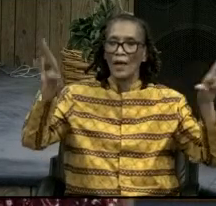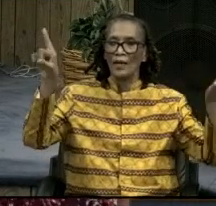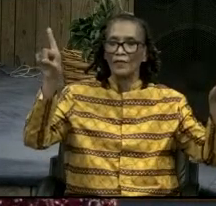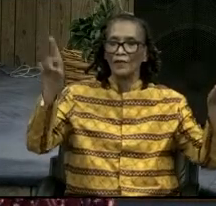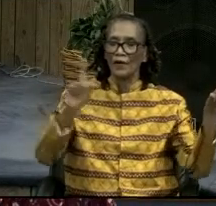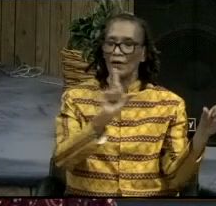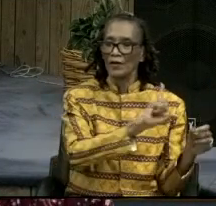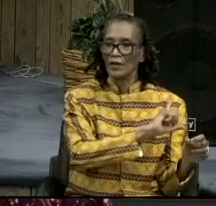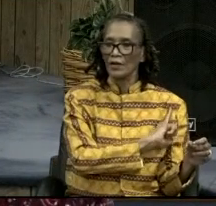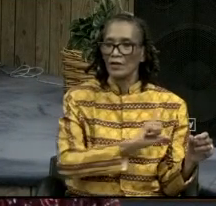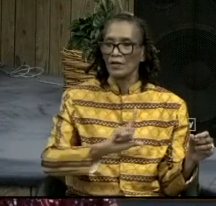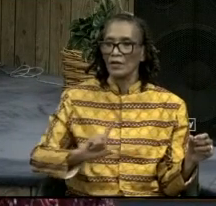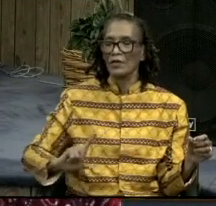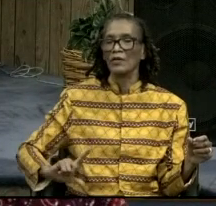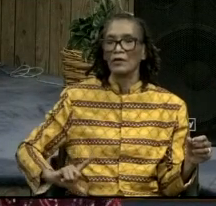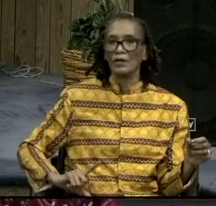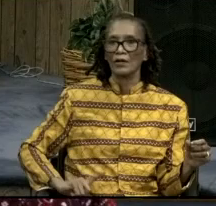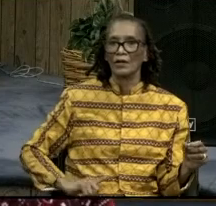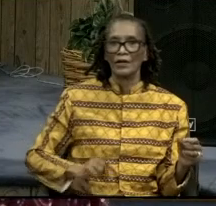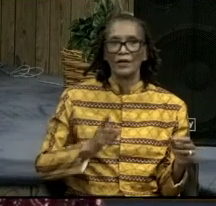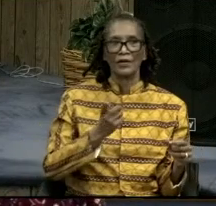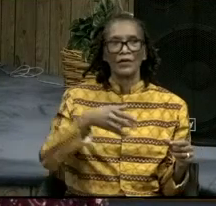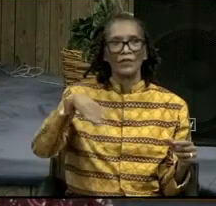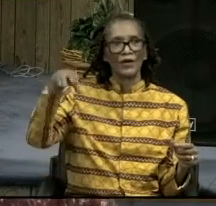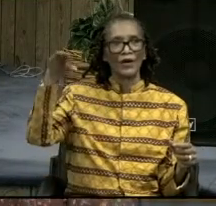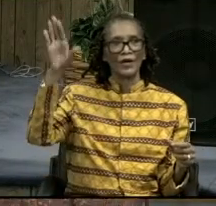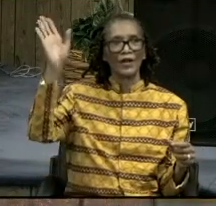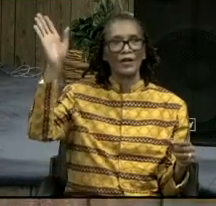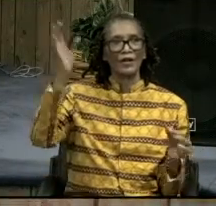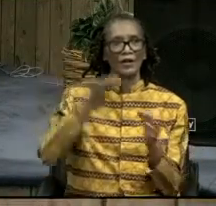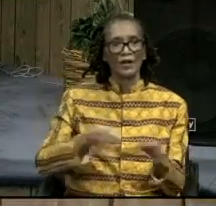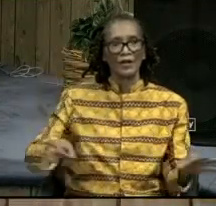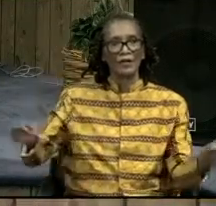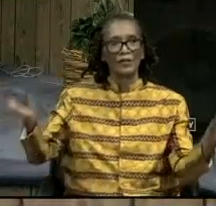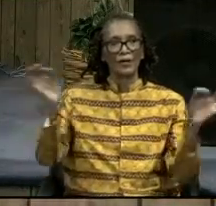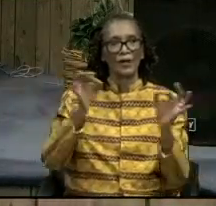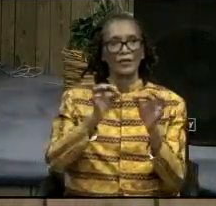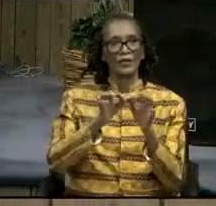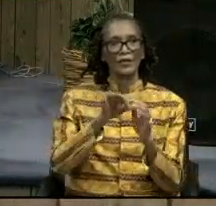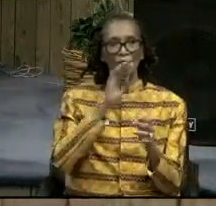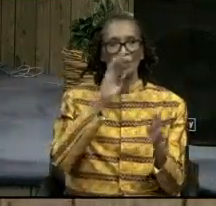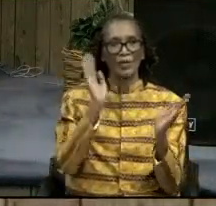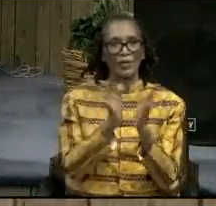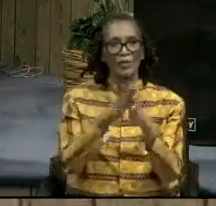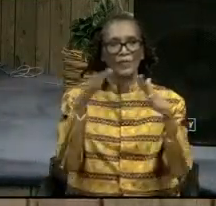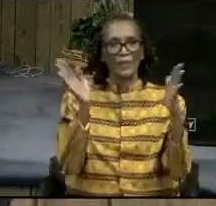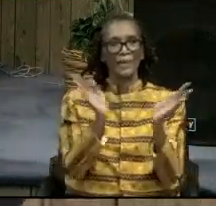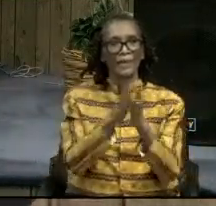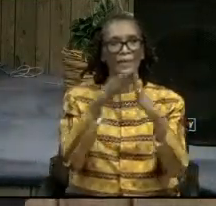Lord. For he is worthy. For he is come worthy on, say to it one more praised. Time.